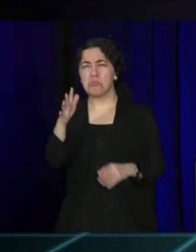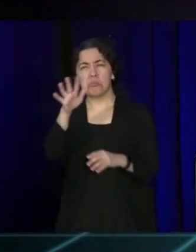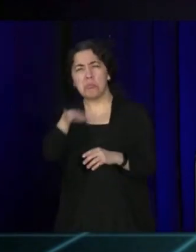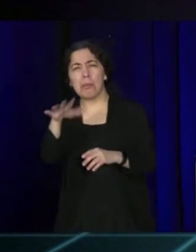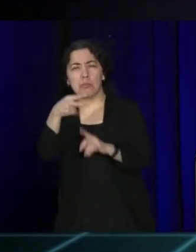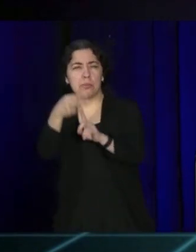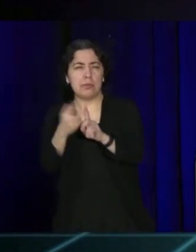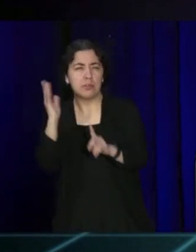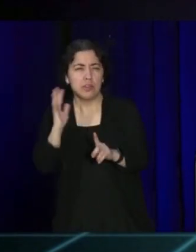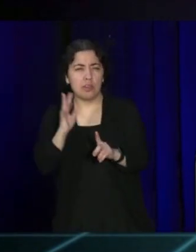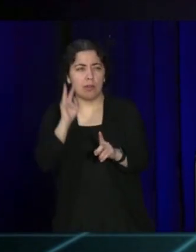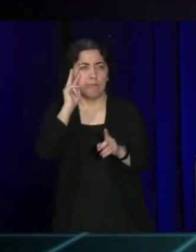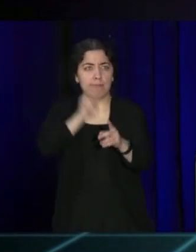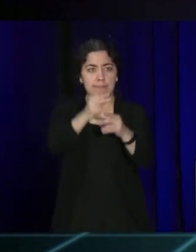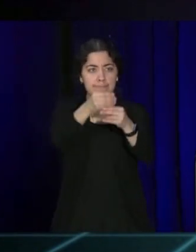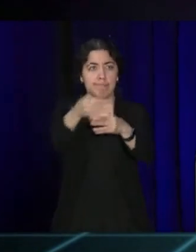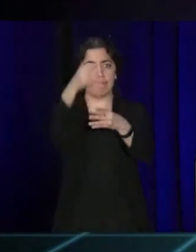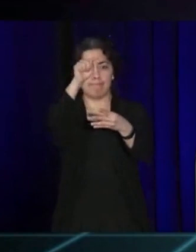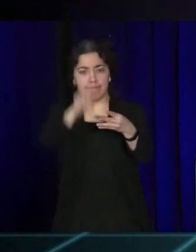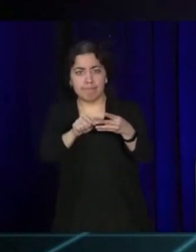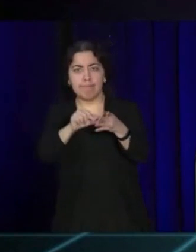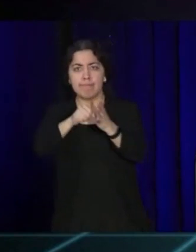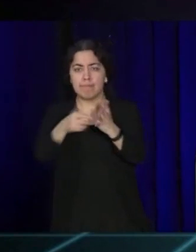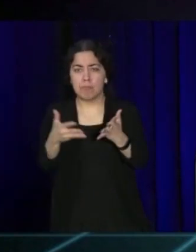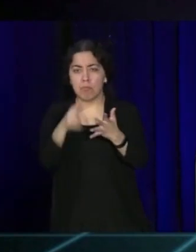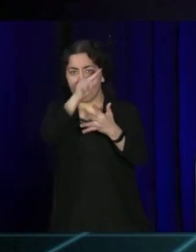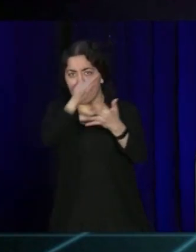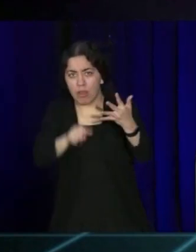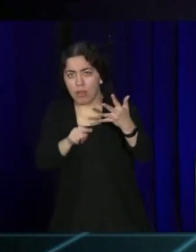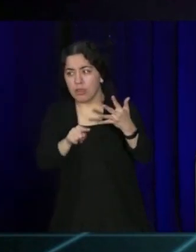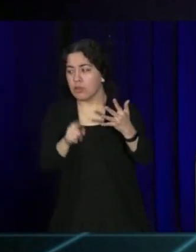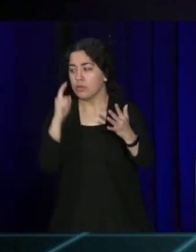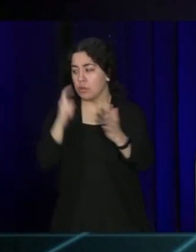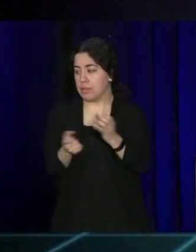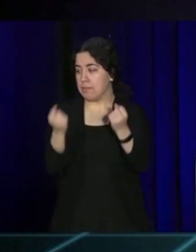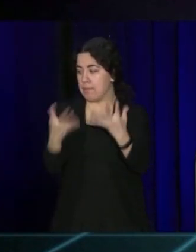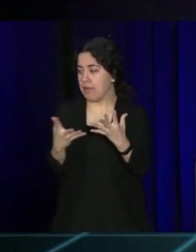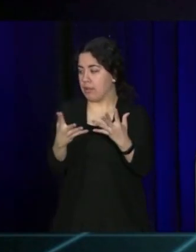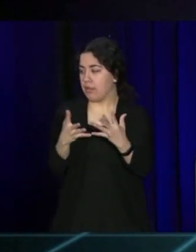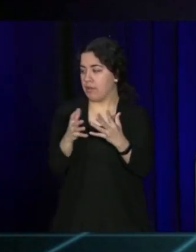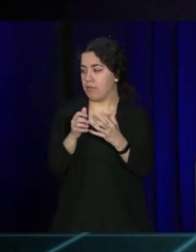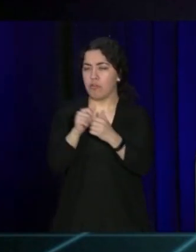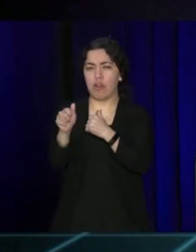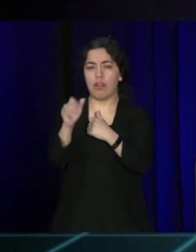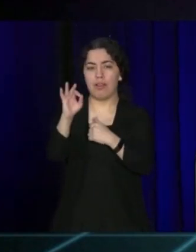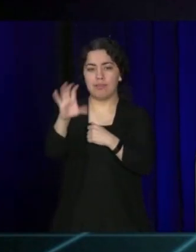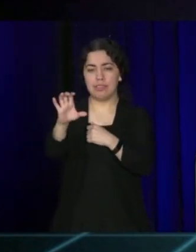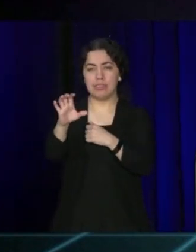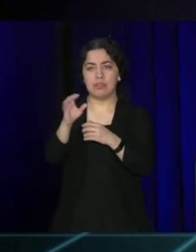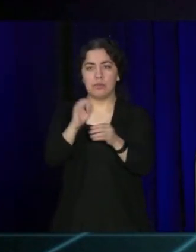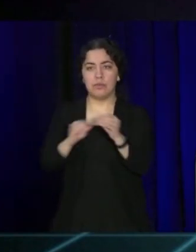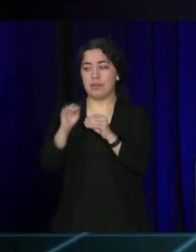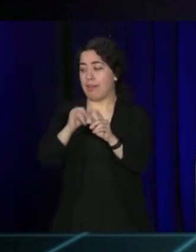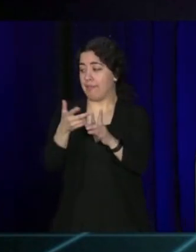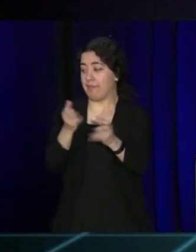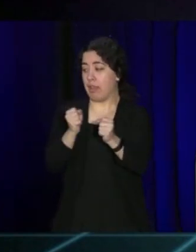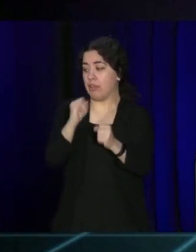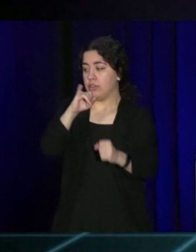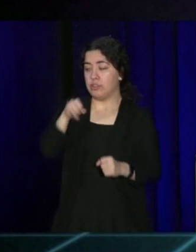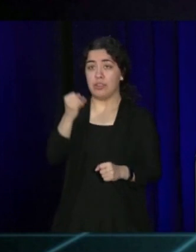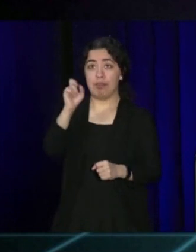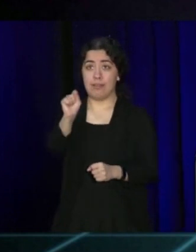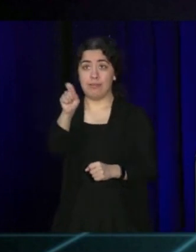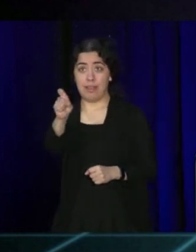highlighted in this post, we got a lot of RFCs moving. So things like FastJSX, this one is fresh last